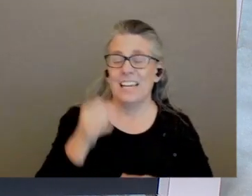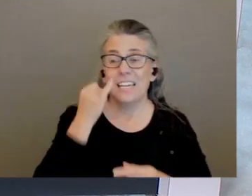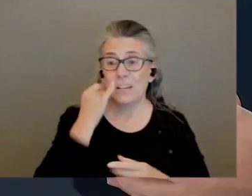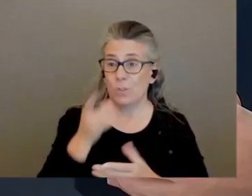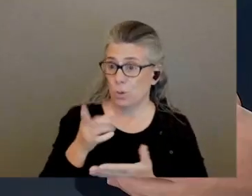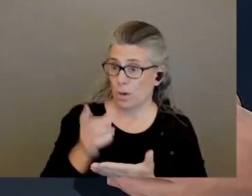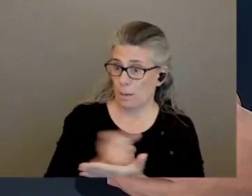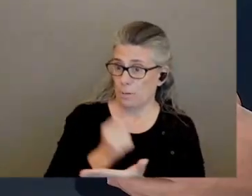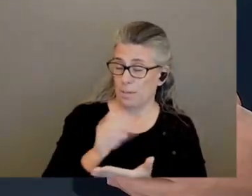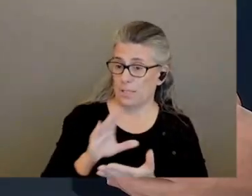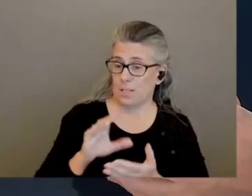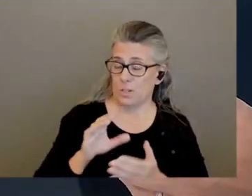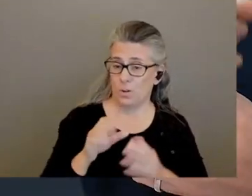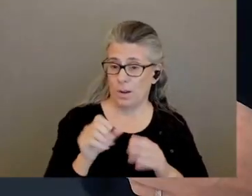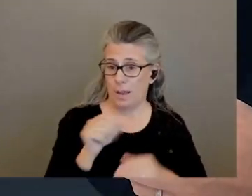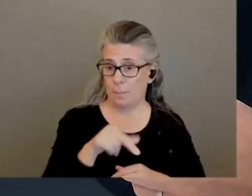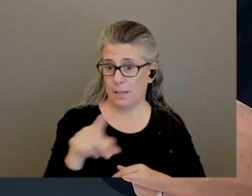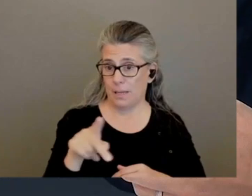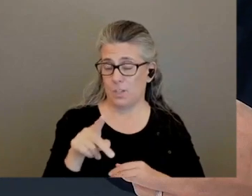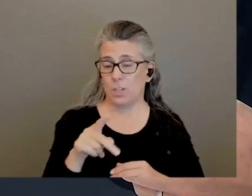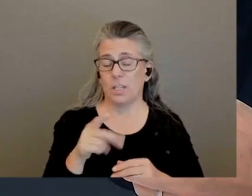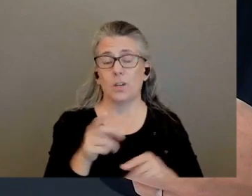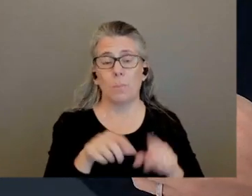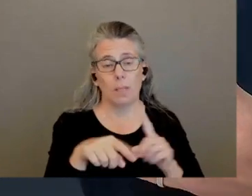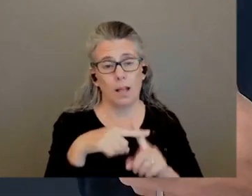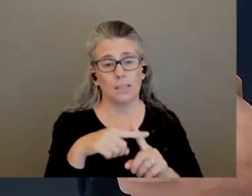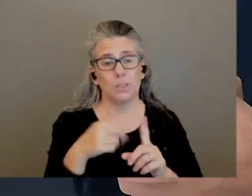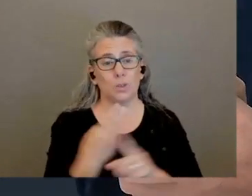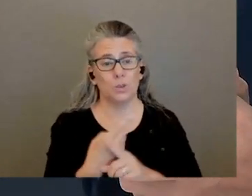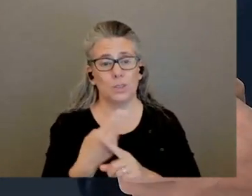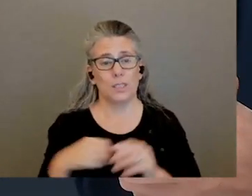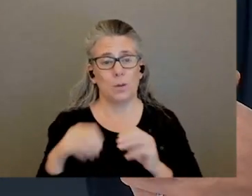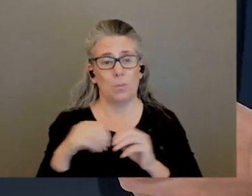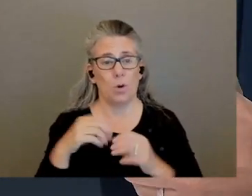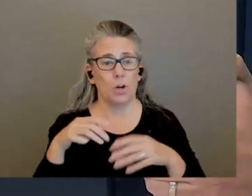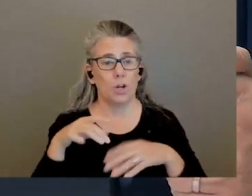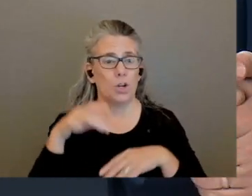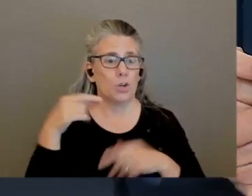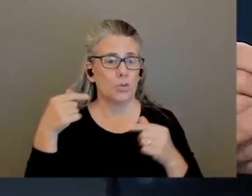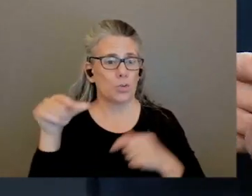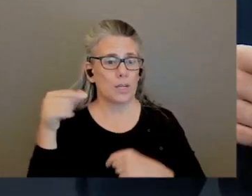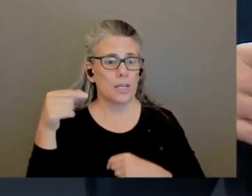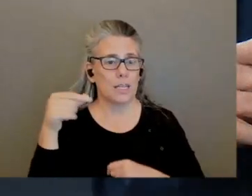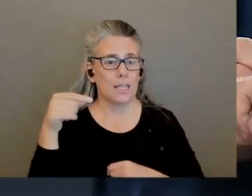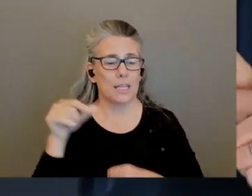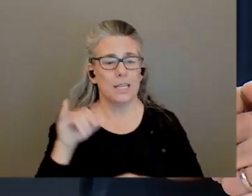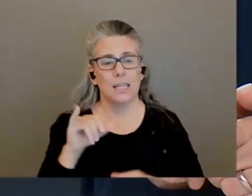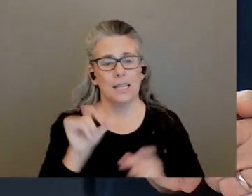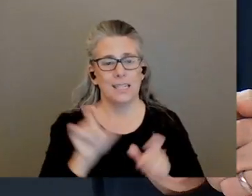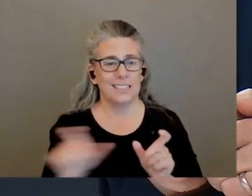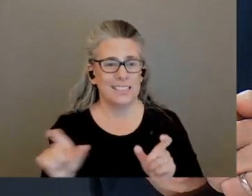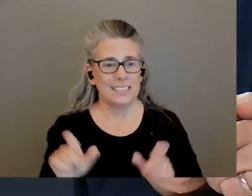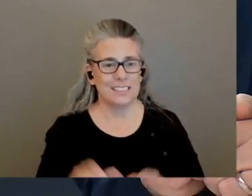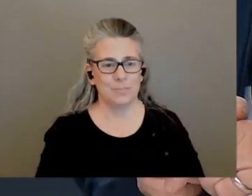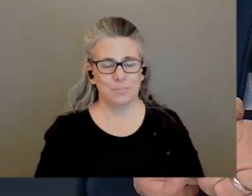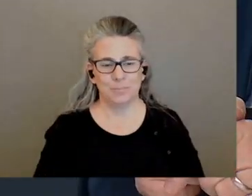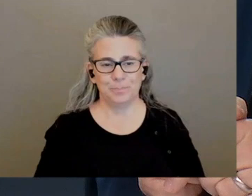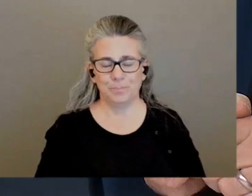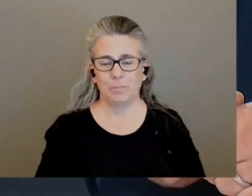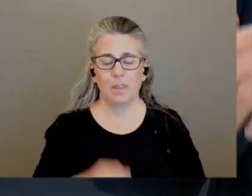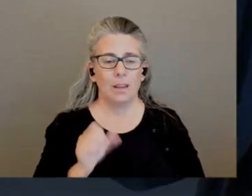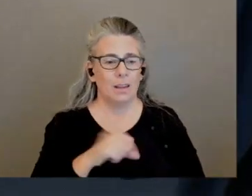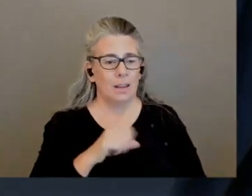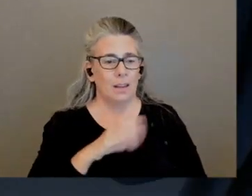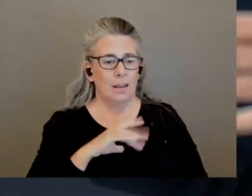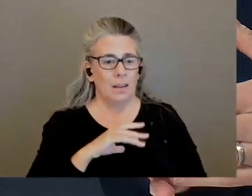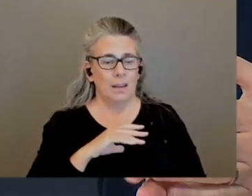on top of using a greener instance. But yeah, definitely. That's super important. the responsibility of the developer